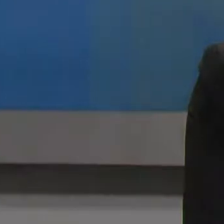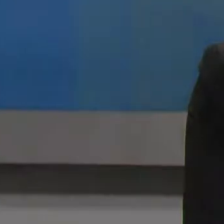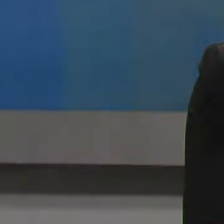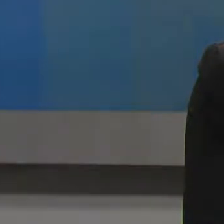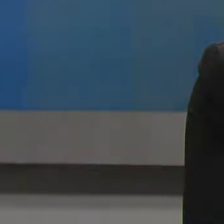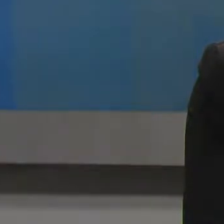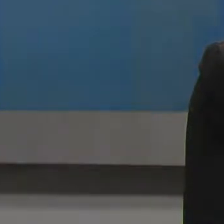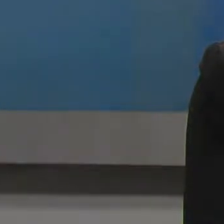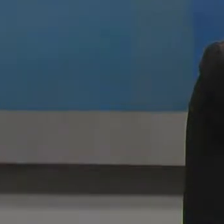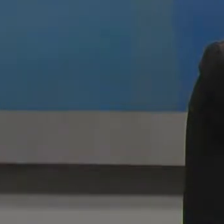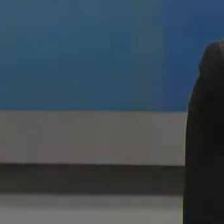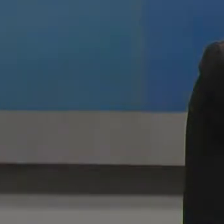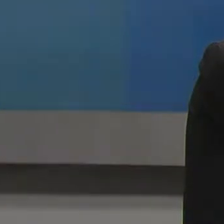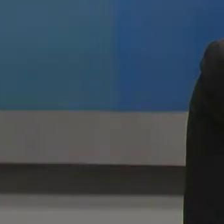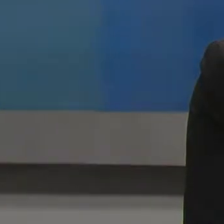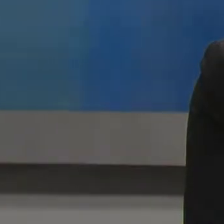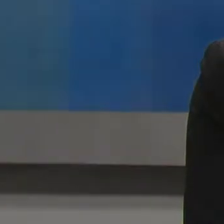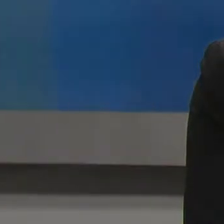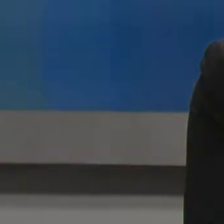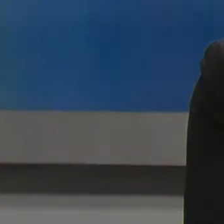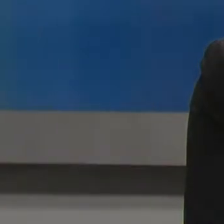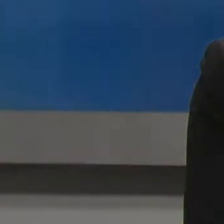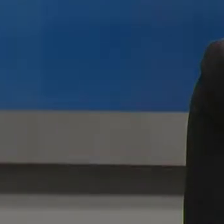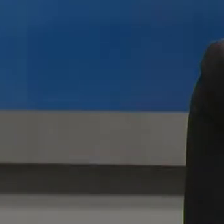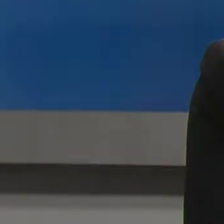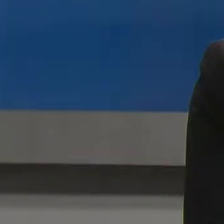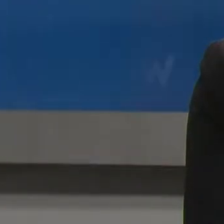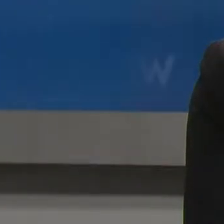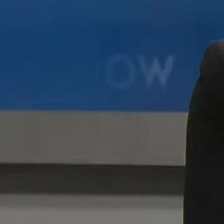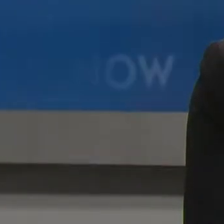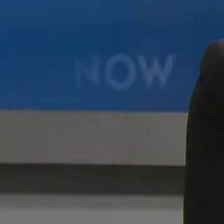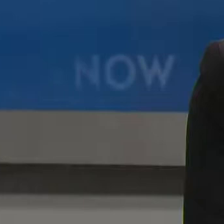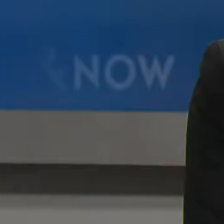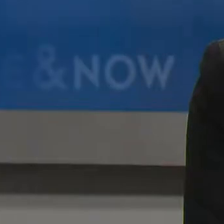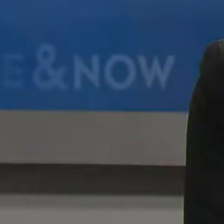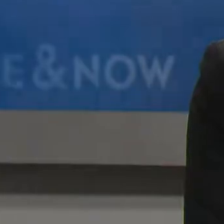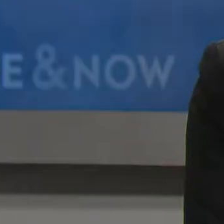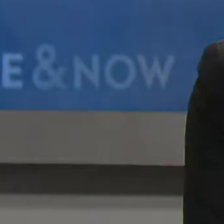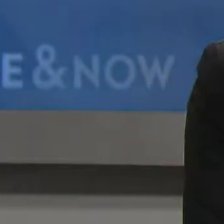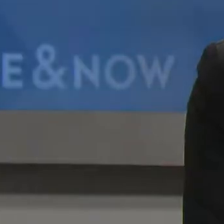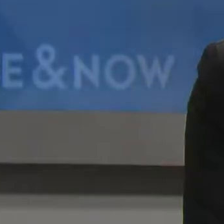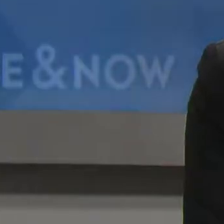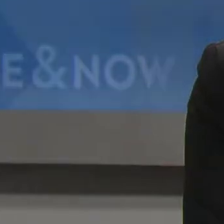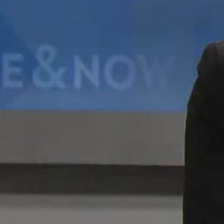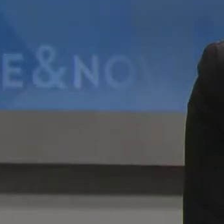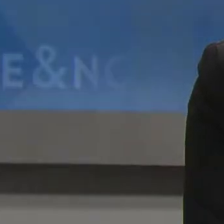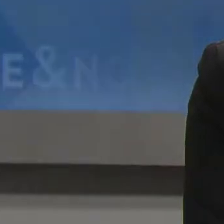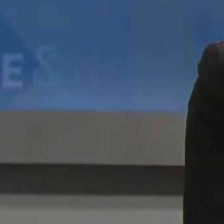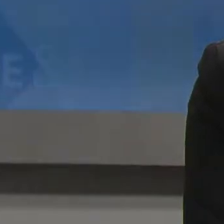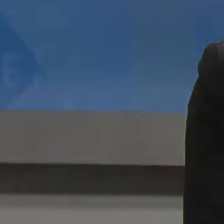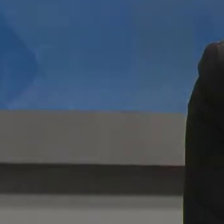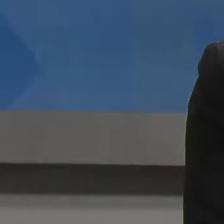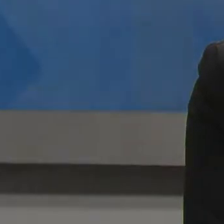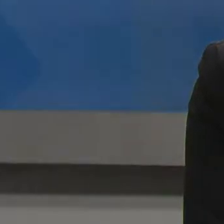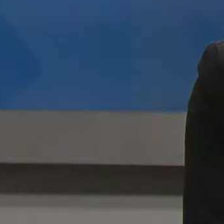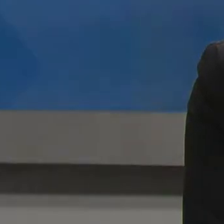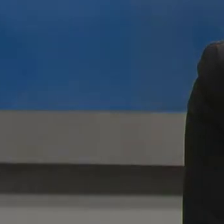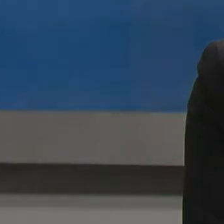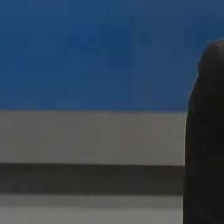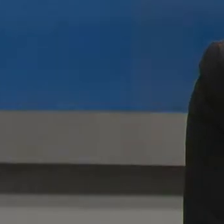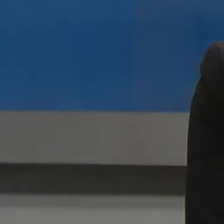And that concludes Governor Tony Evers' 2021 virtual state budget address during this ongoing COVID-19